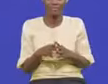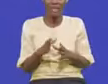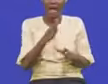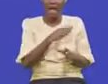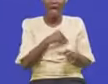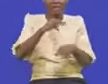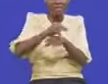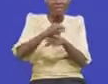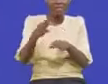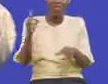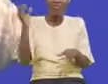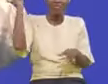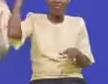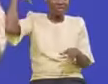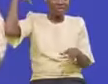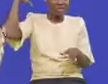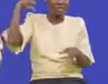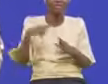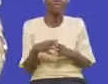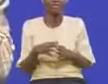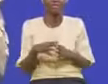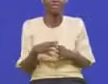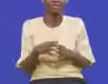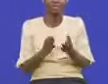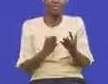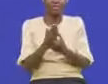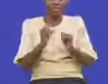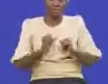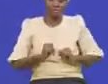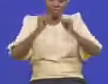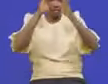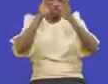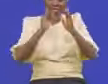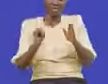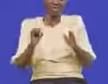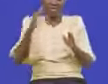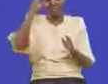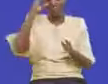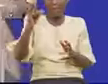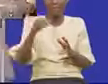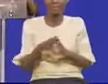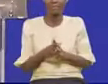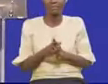Ministry of grace to surrendering men.